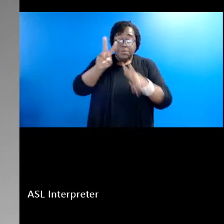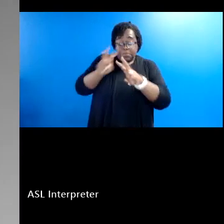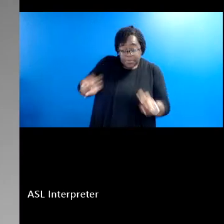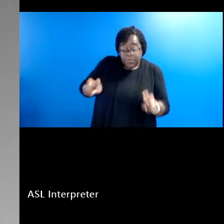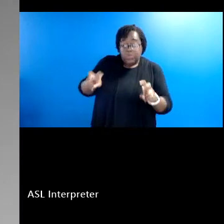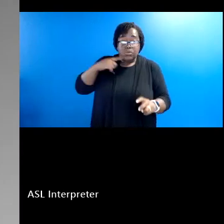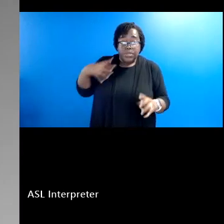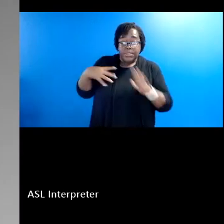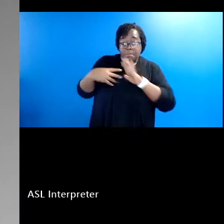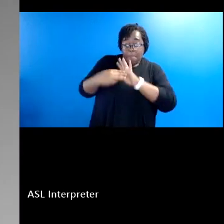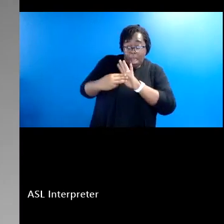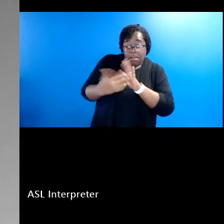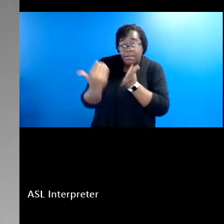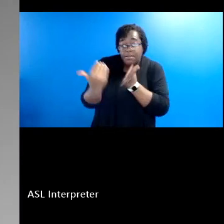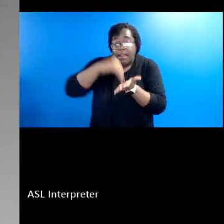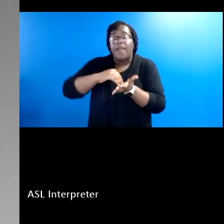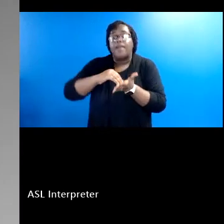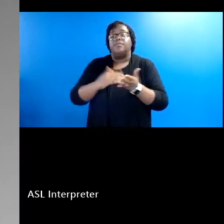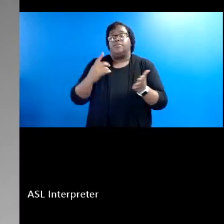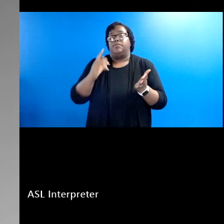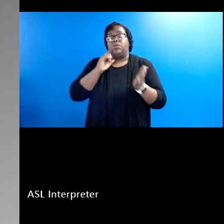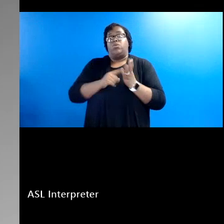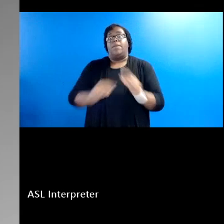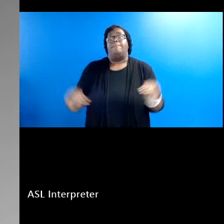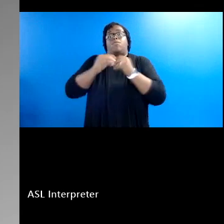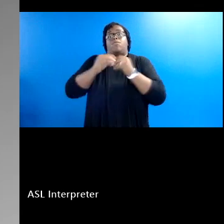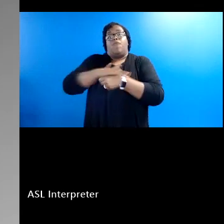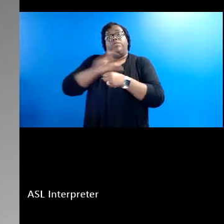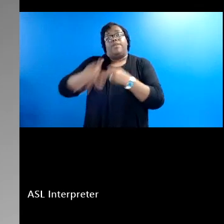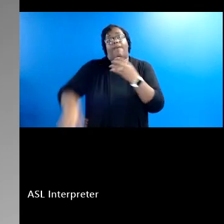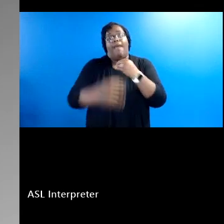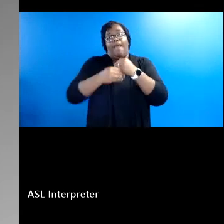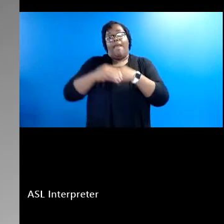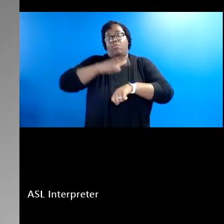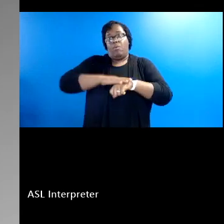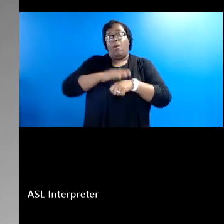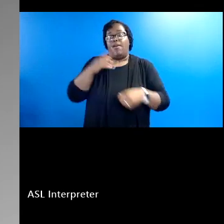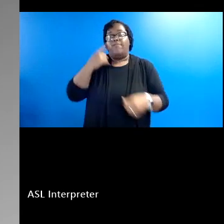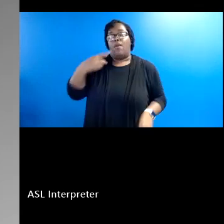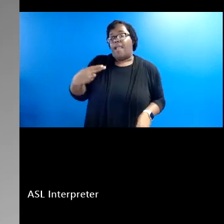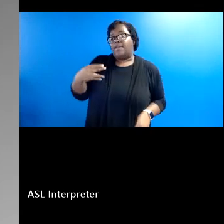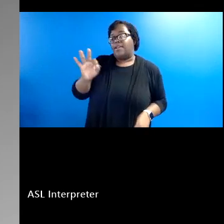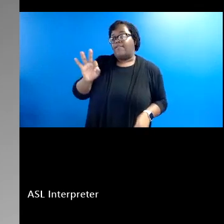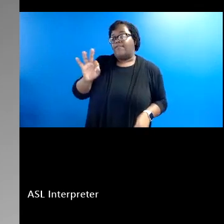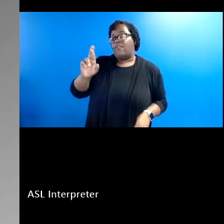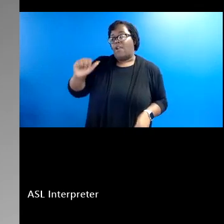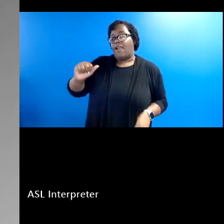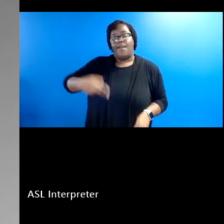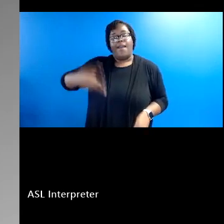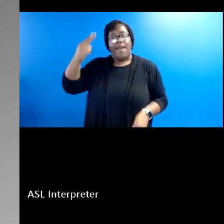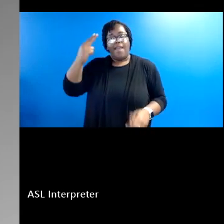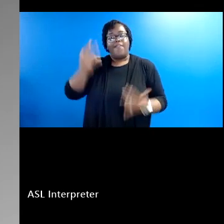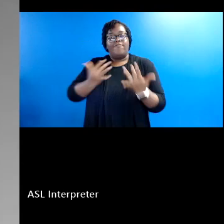those model updates suggest that even more areas should be added to the high fire risk area. And while we're in the process of a detailed review,